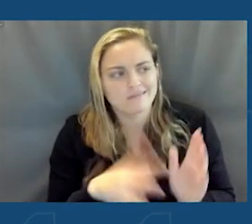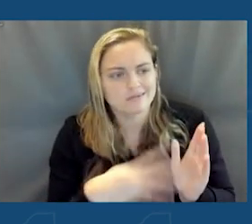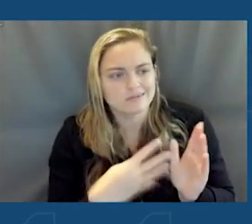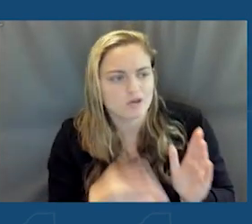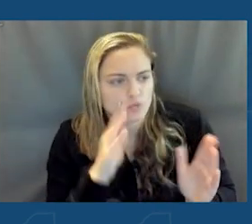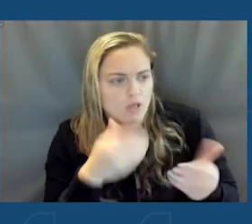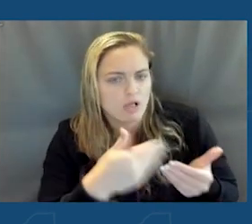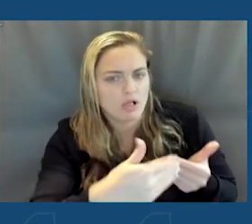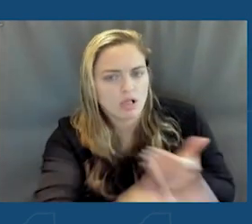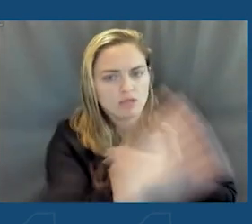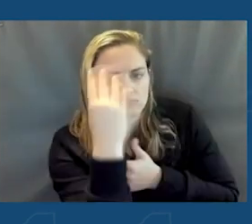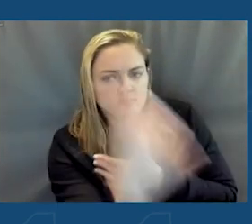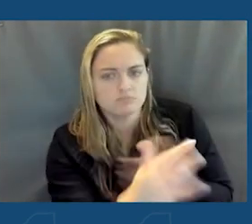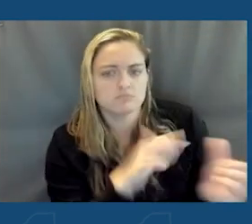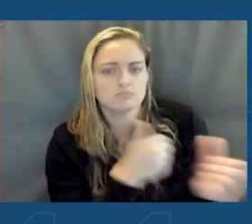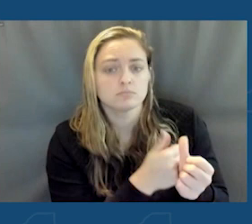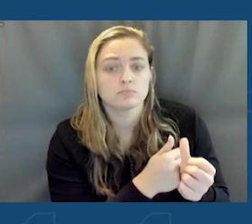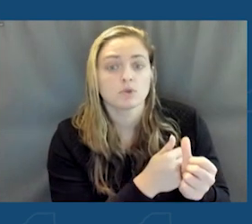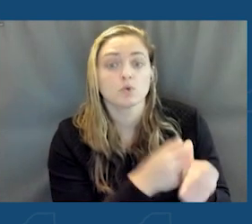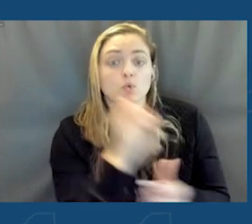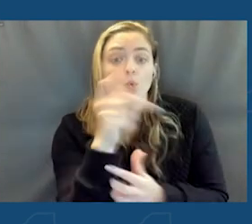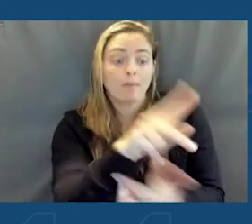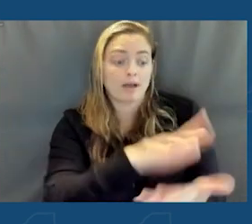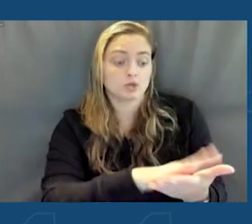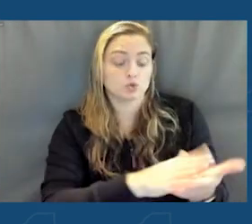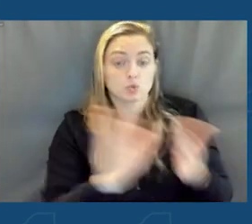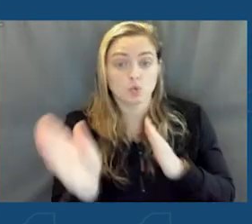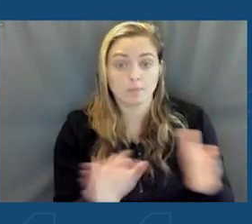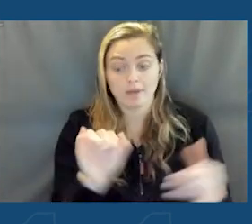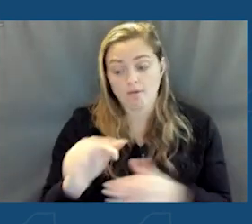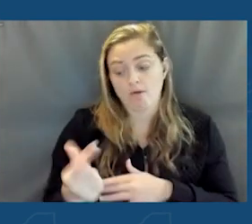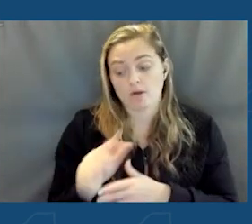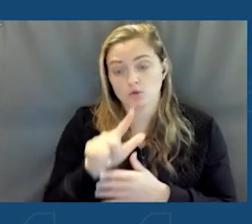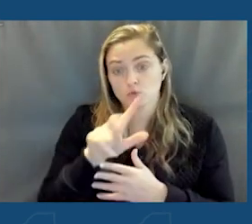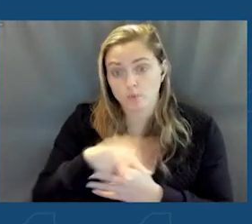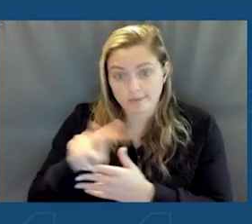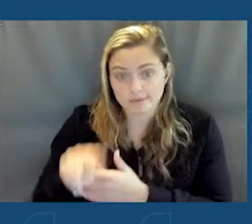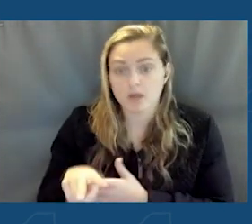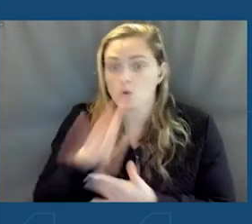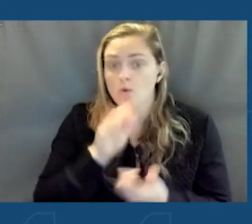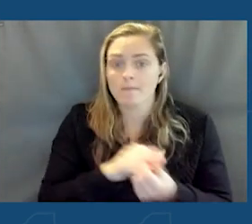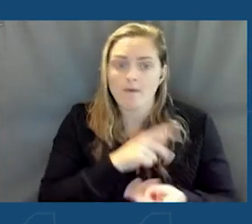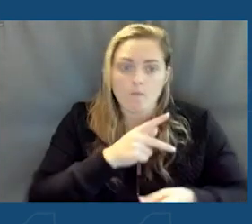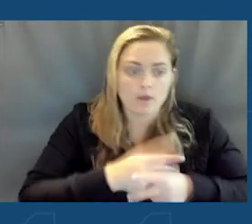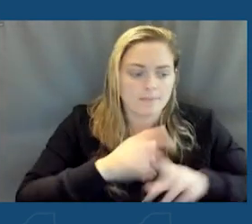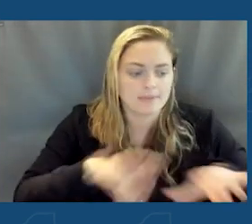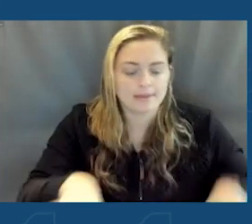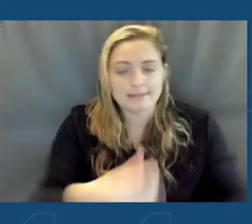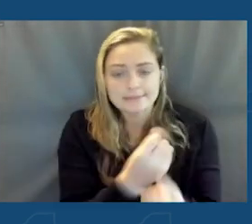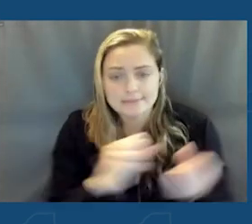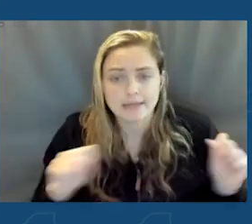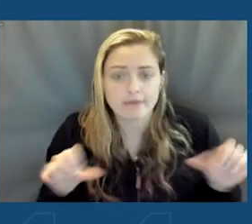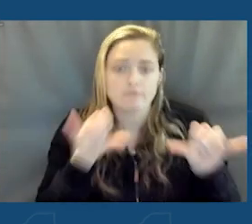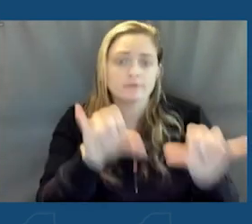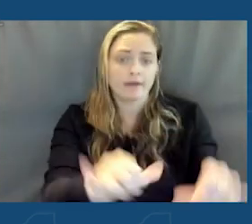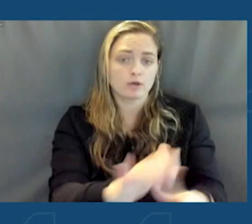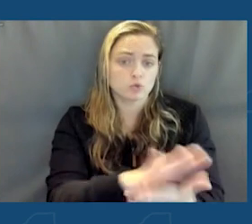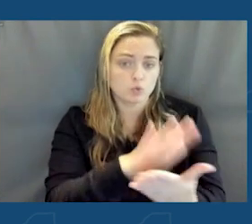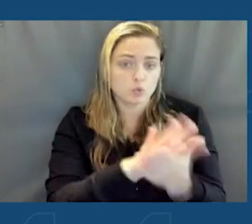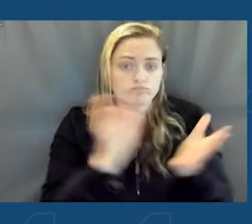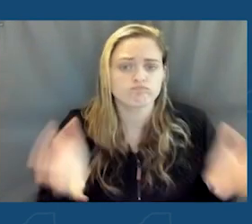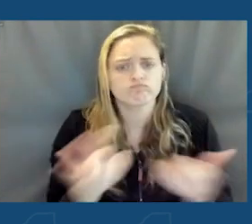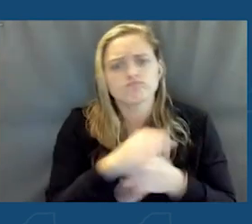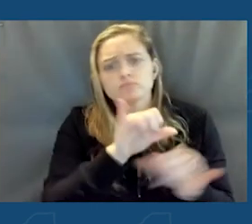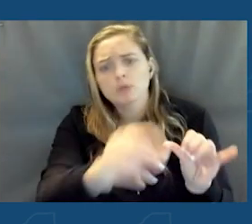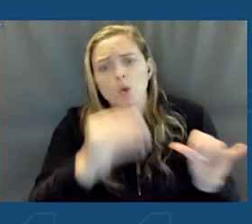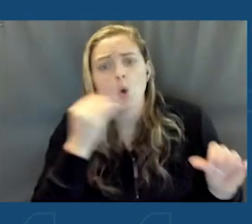So we had our back to school plan on August 22nd, talking about keeping our kids safely in schools, encouraging people to stay home